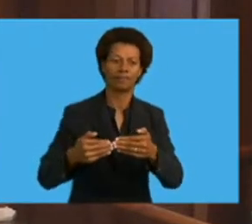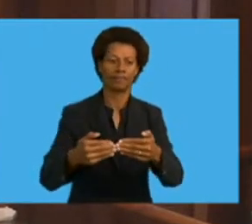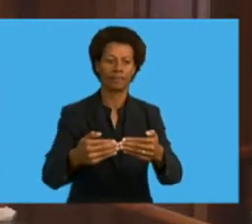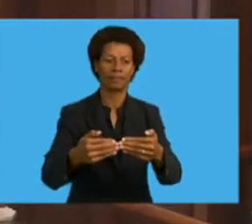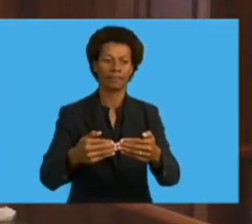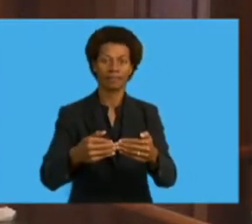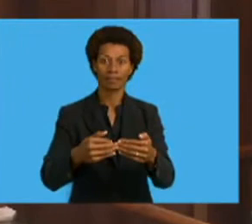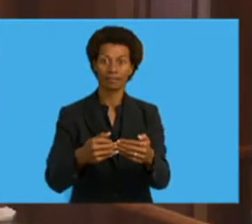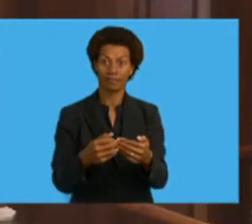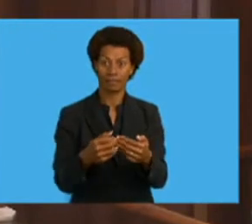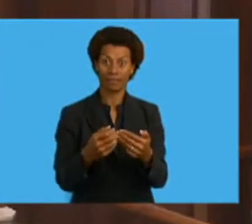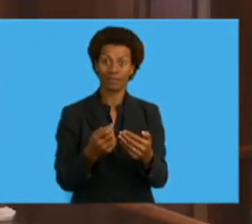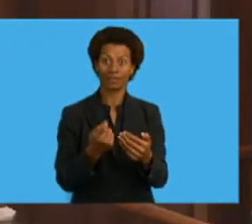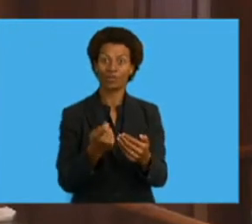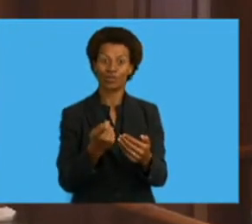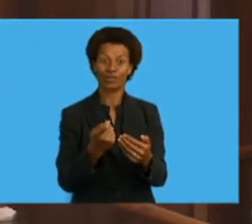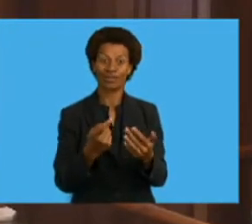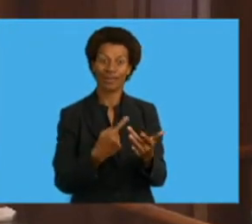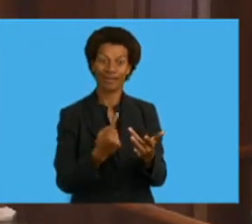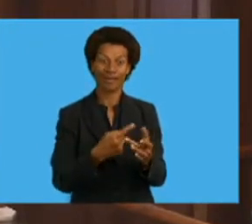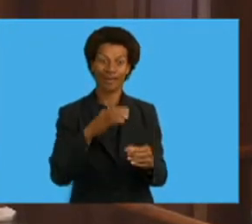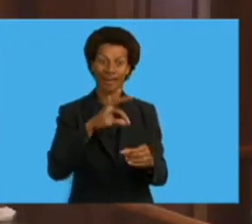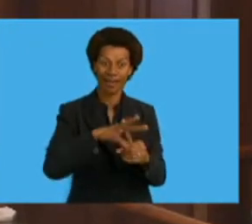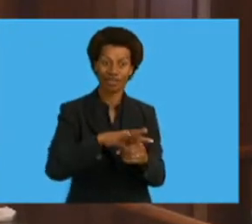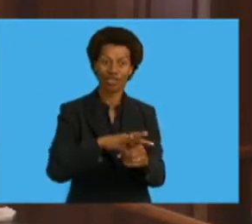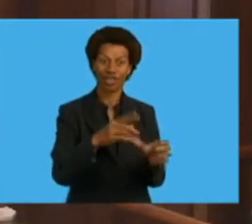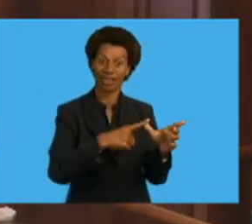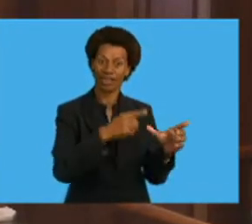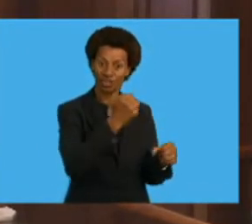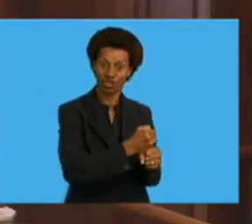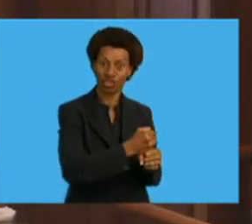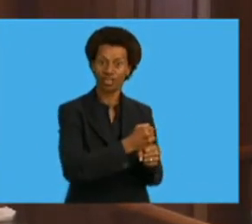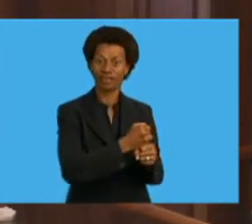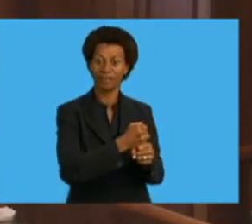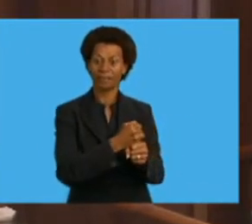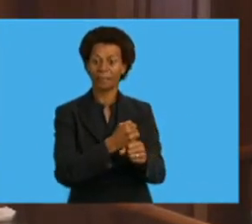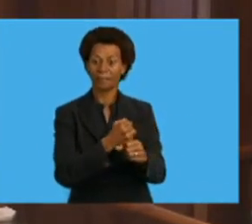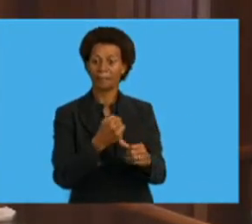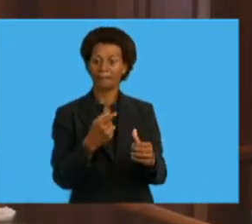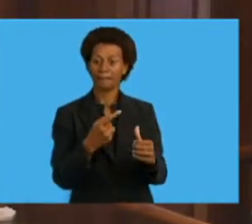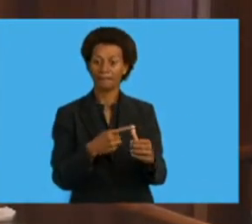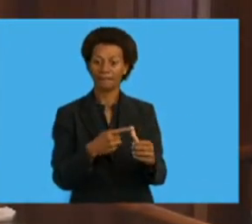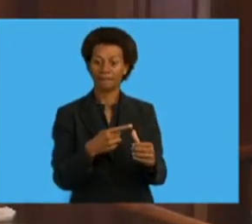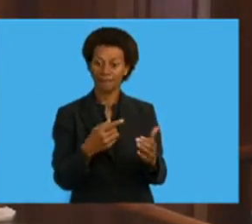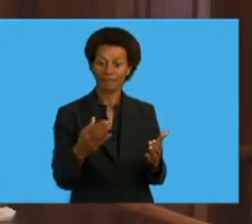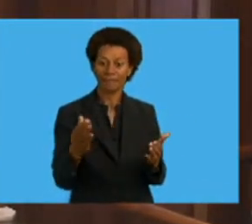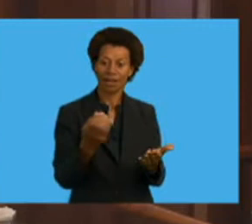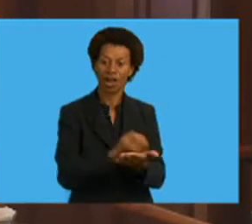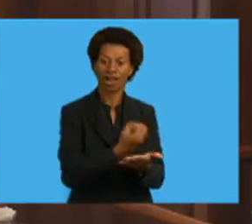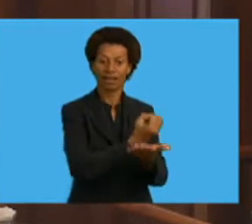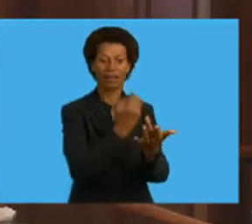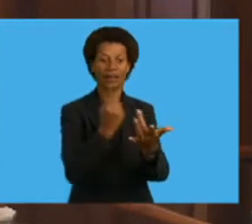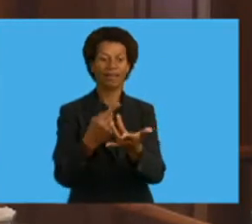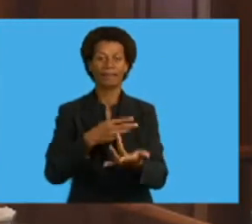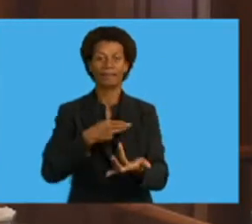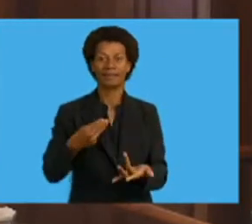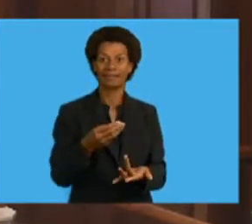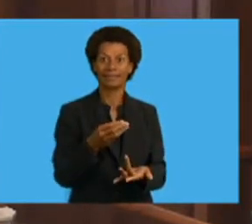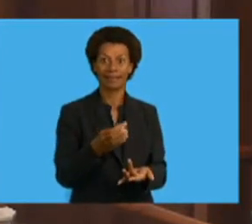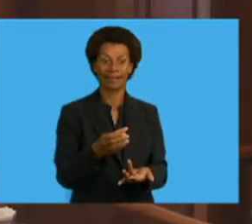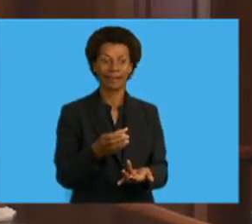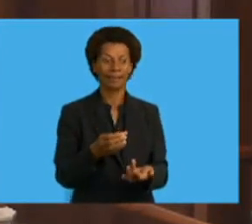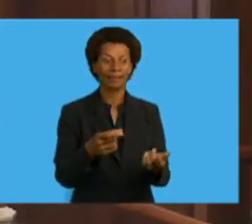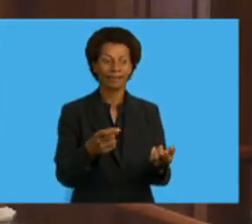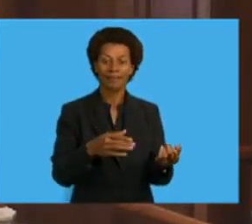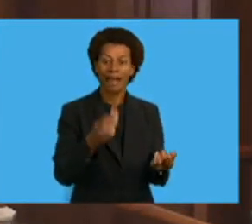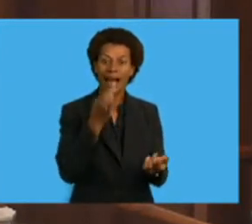next election with the Attorney General and Minister for Economy by my side, with the rest of the 49 candidates, asking the Fijian